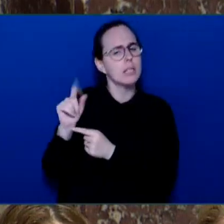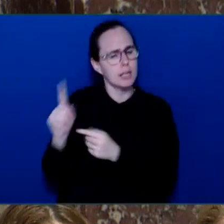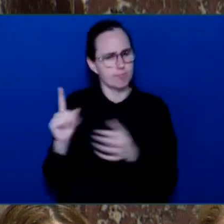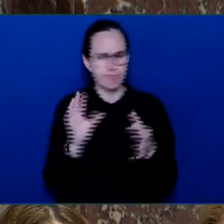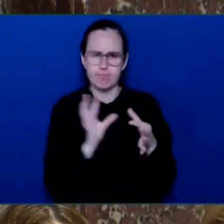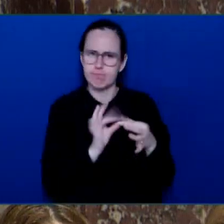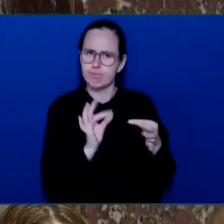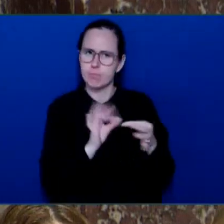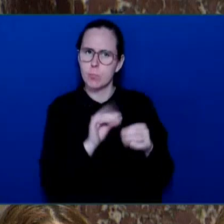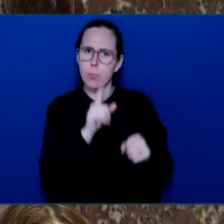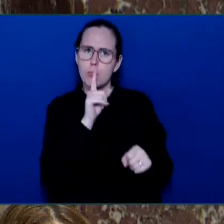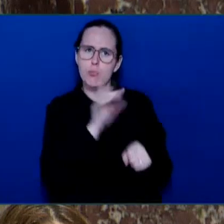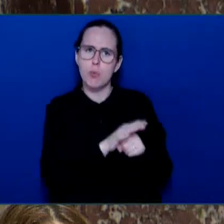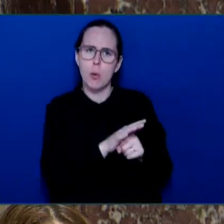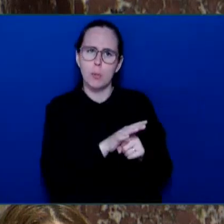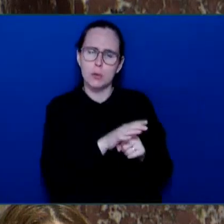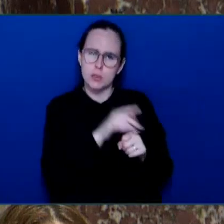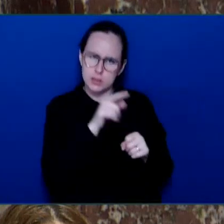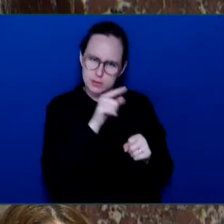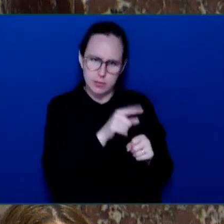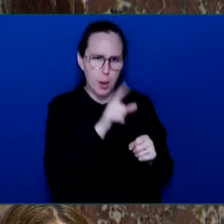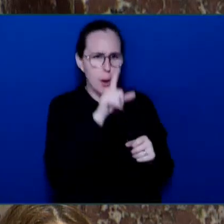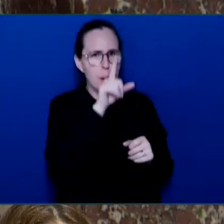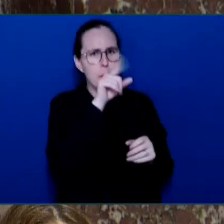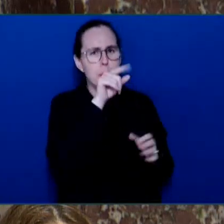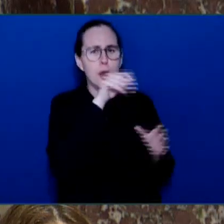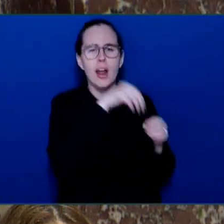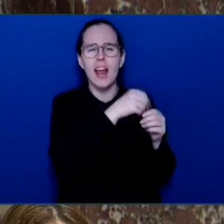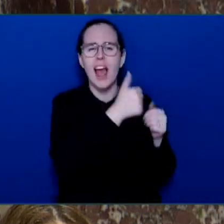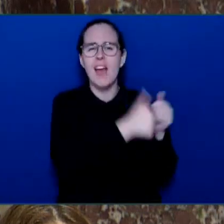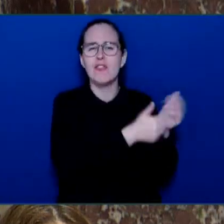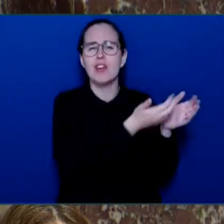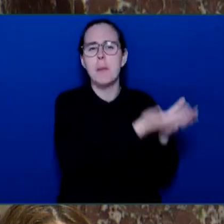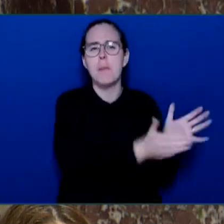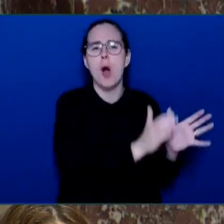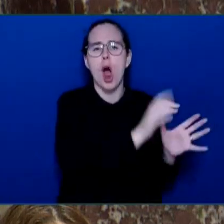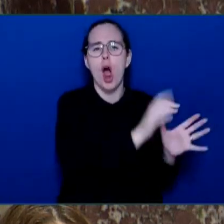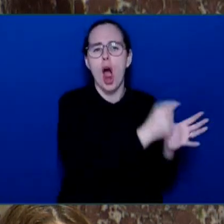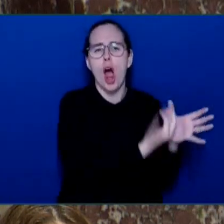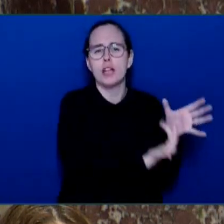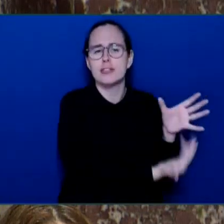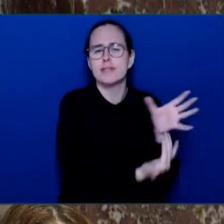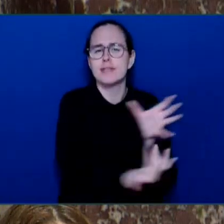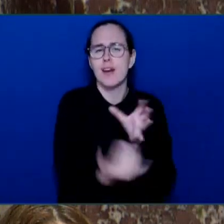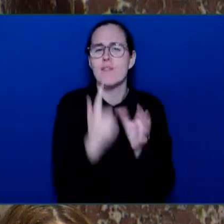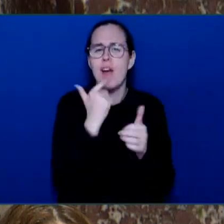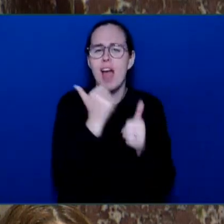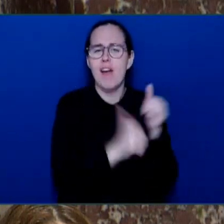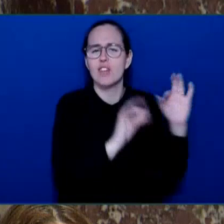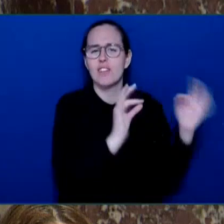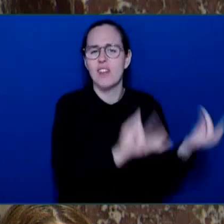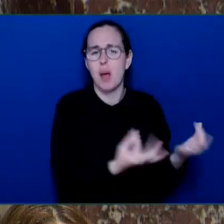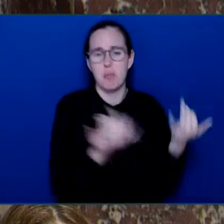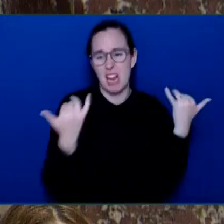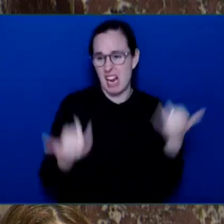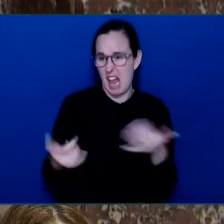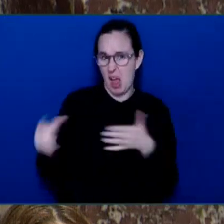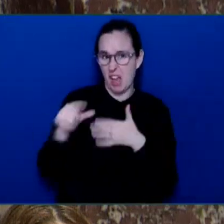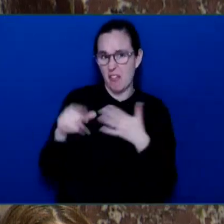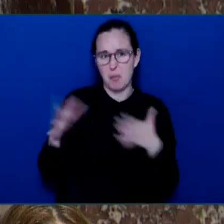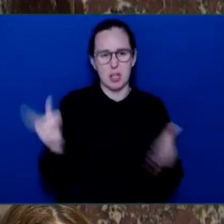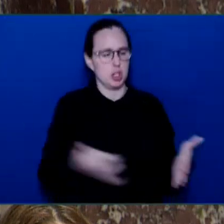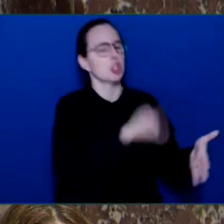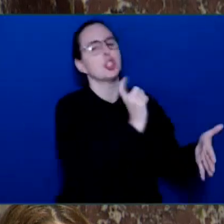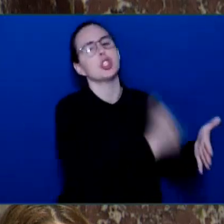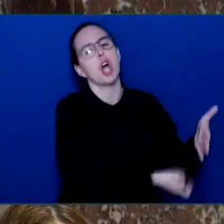family's pot every time they fill up this tank of gas. So, Mr. Speaker, will this NDP Premier please explain to British Columbians why, when